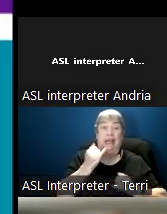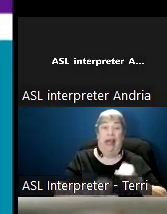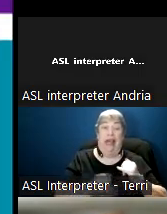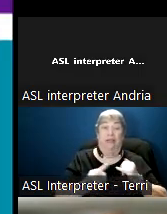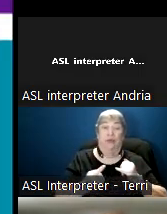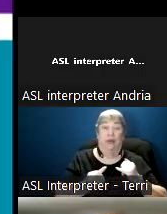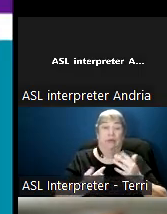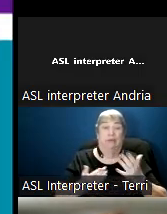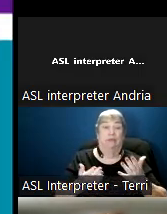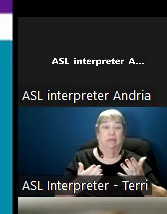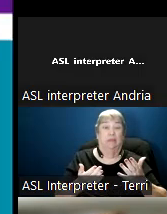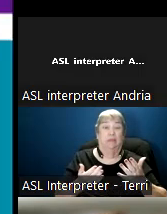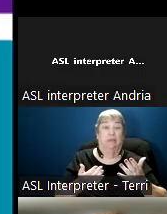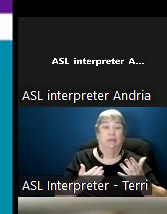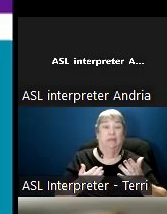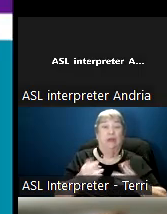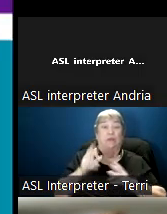even if they are staying with the abuser.